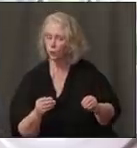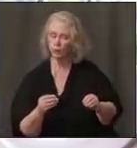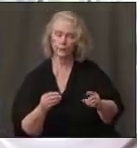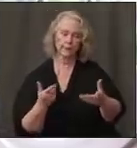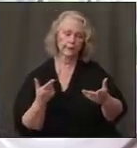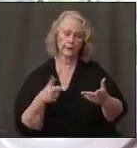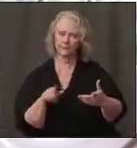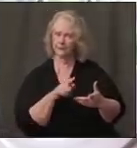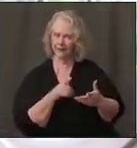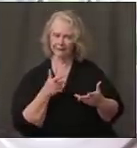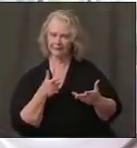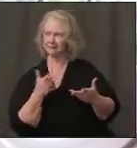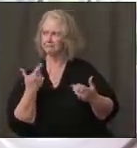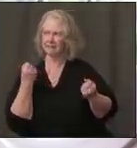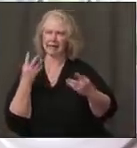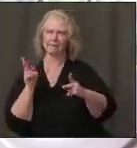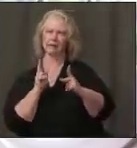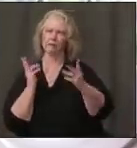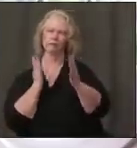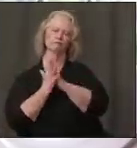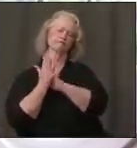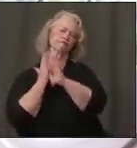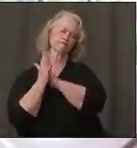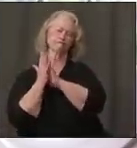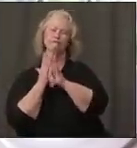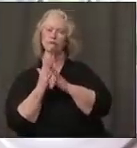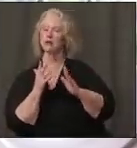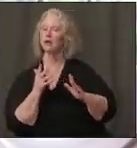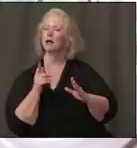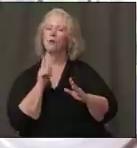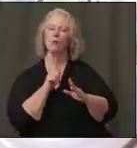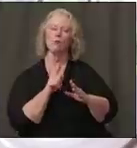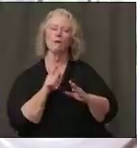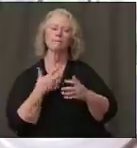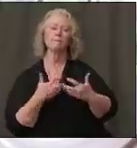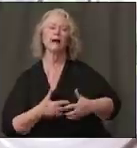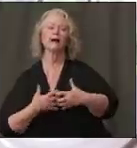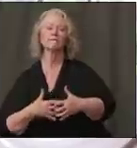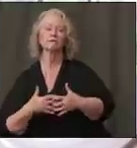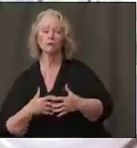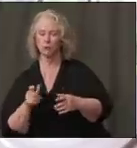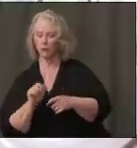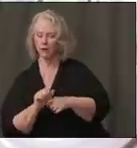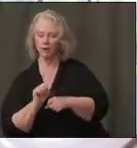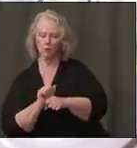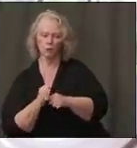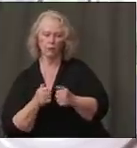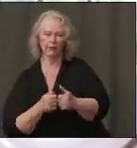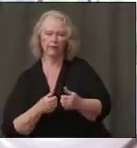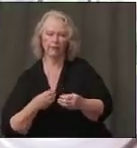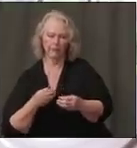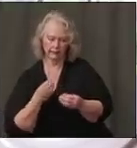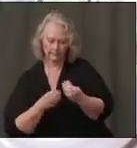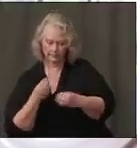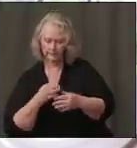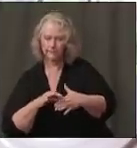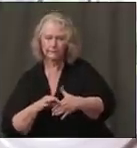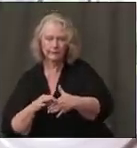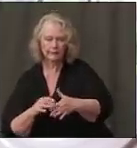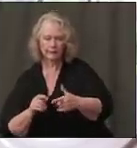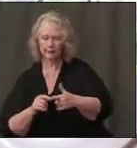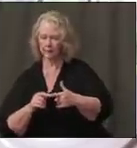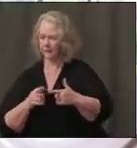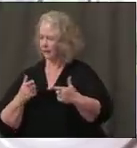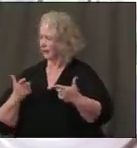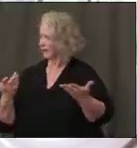of people on a daily basis. People who work in food processing facilities are at risk. They're close together. They can't socially